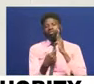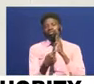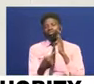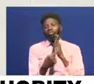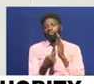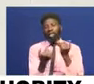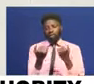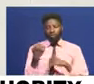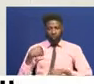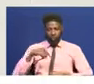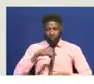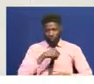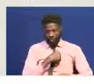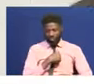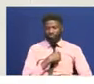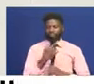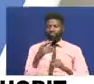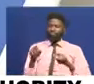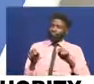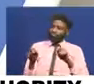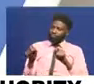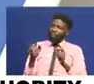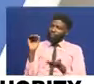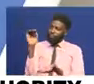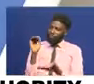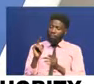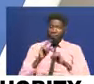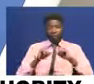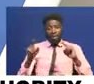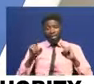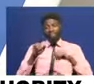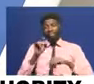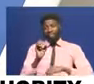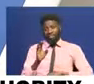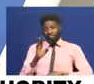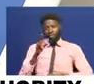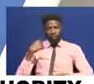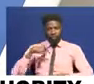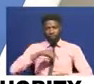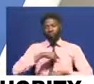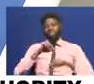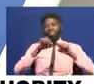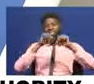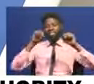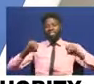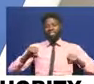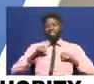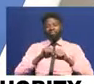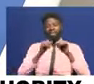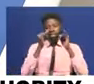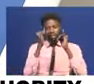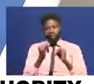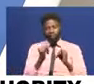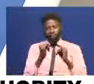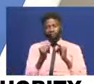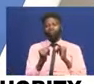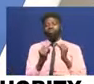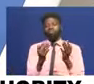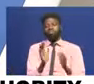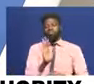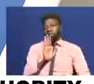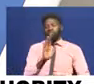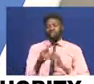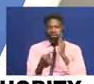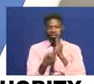interim. But the long-term solution is actually transition into the new system, where we've got an entirely digitized system end-to-end, where we can be able to